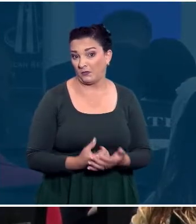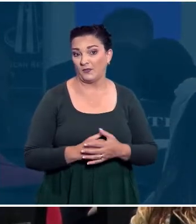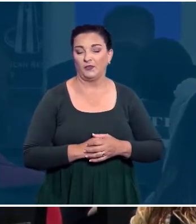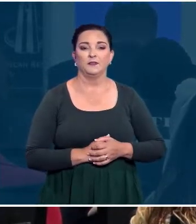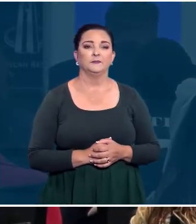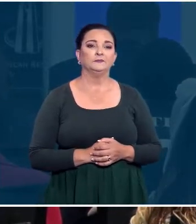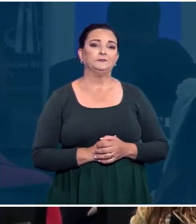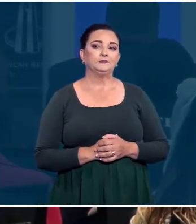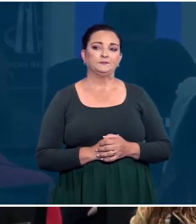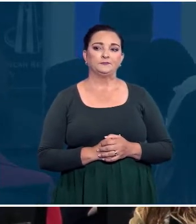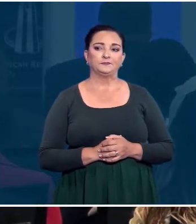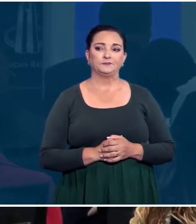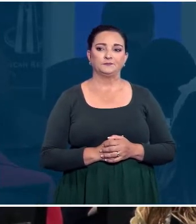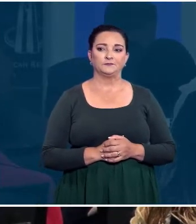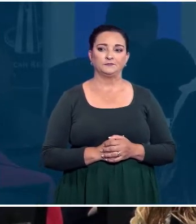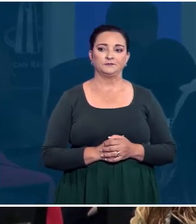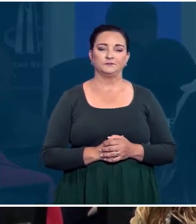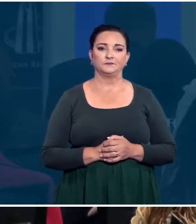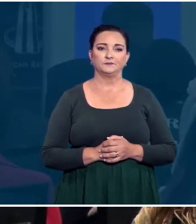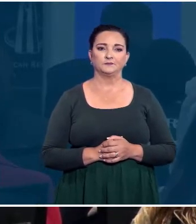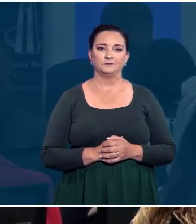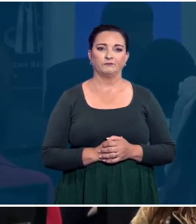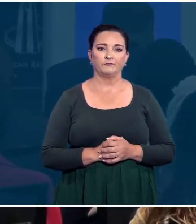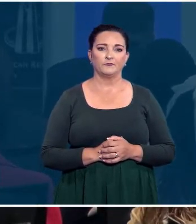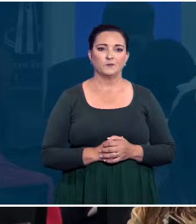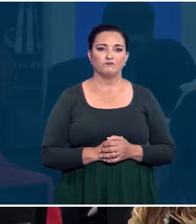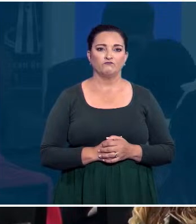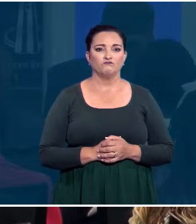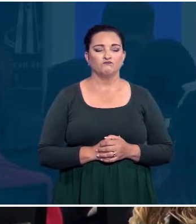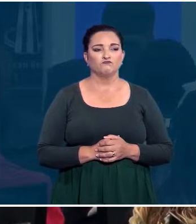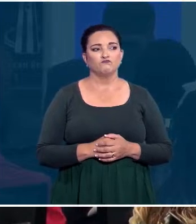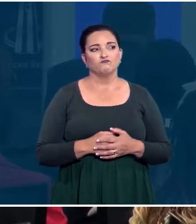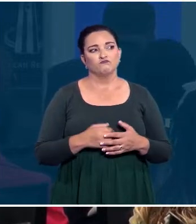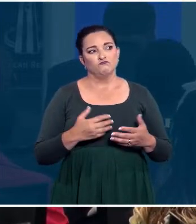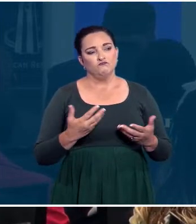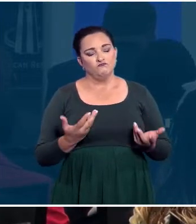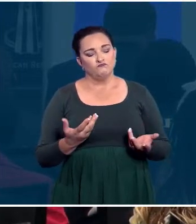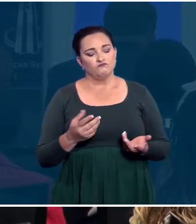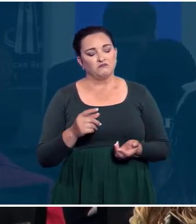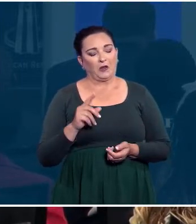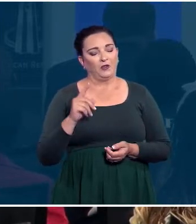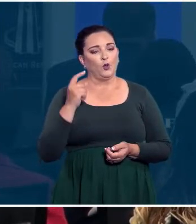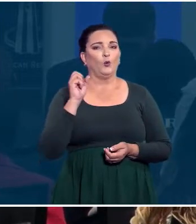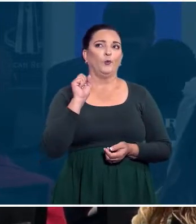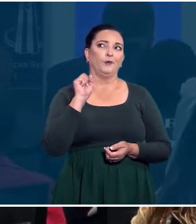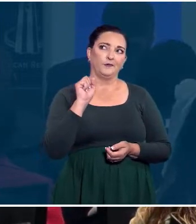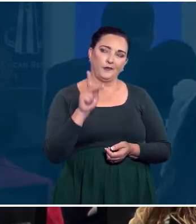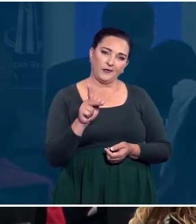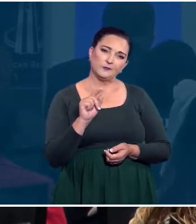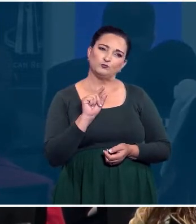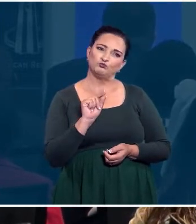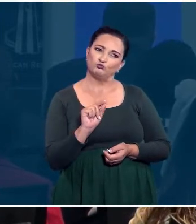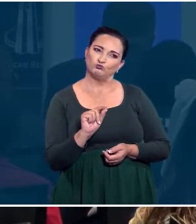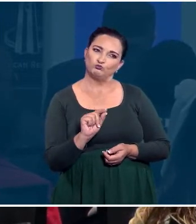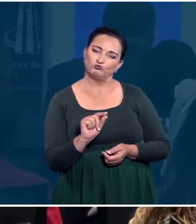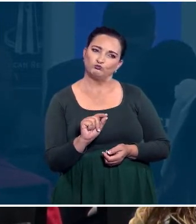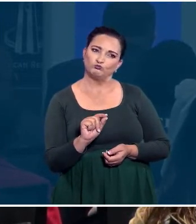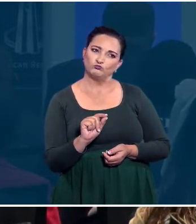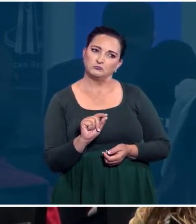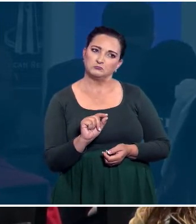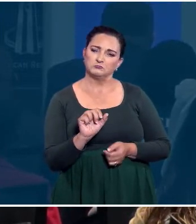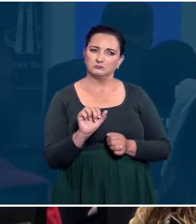Okay, I think that I should take this from here.